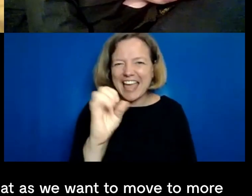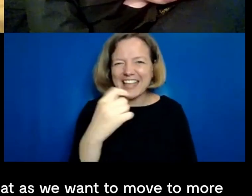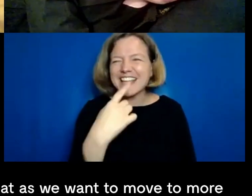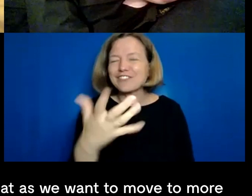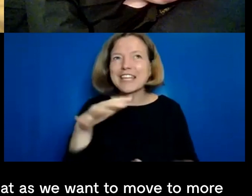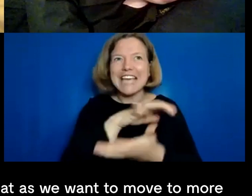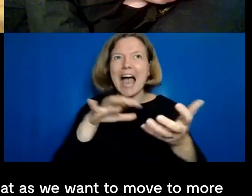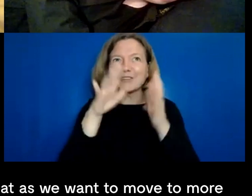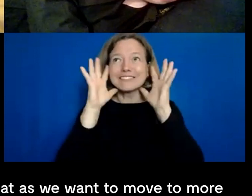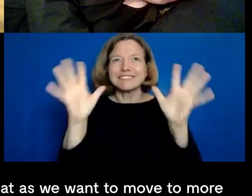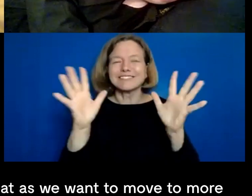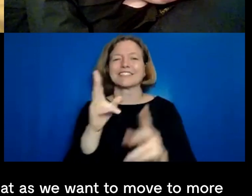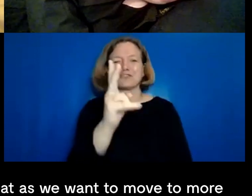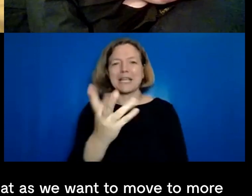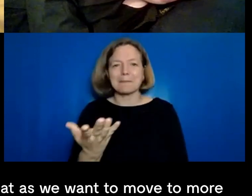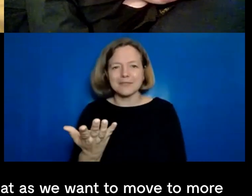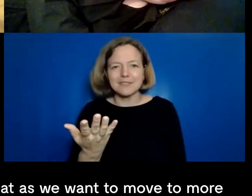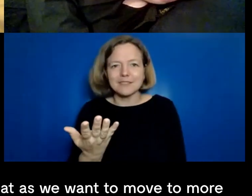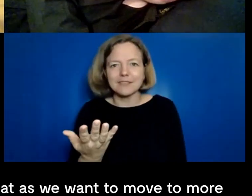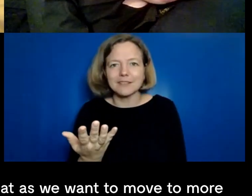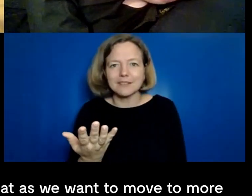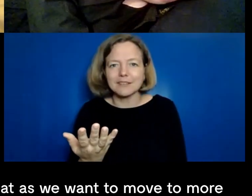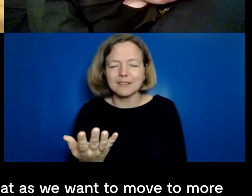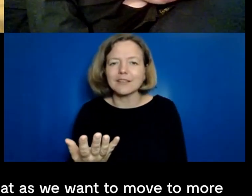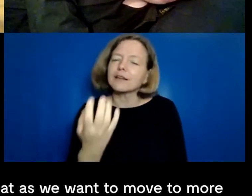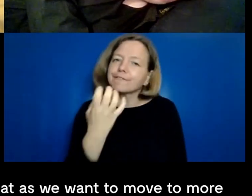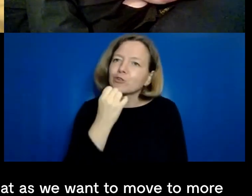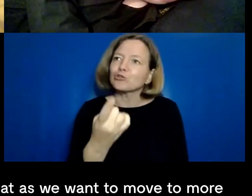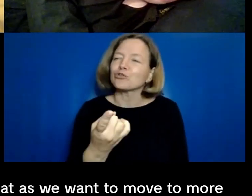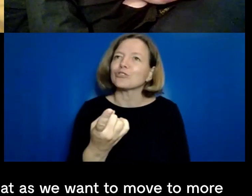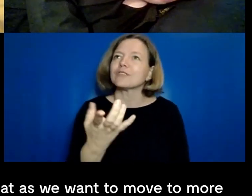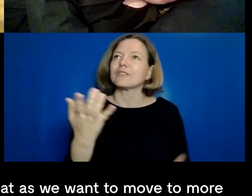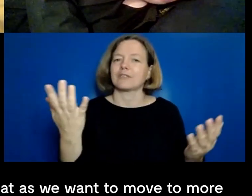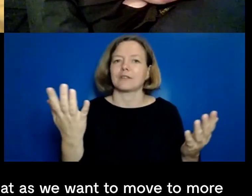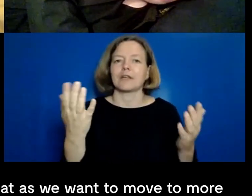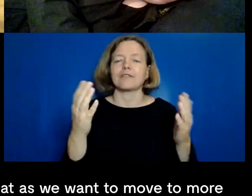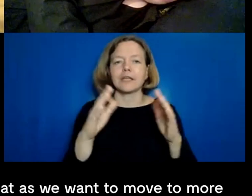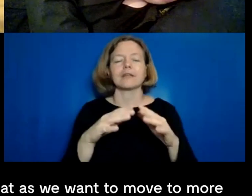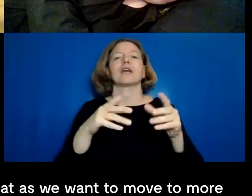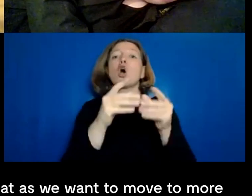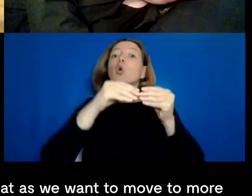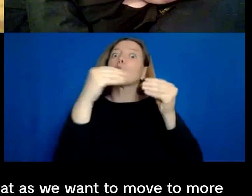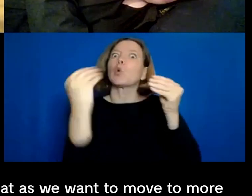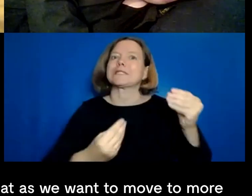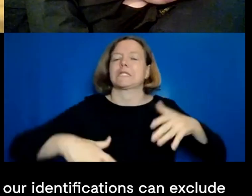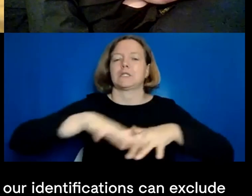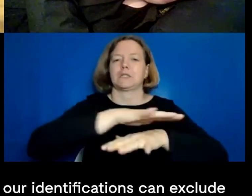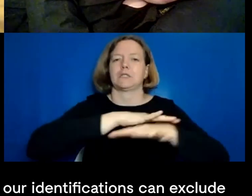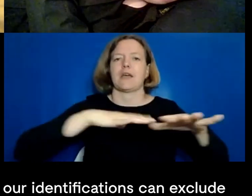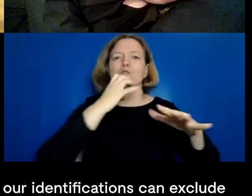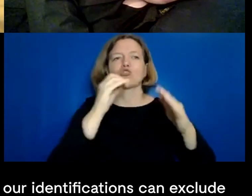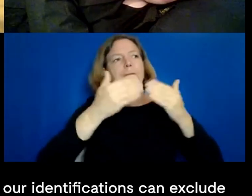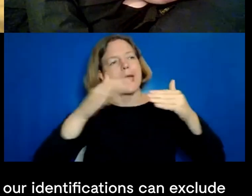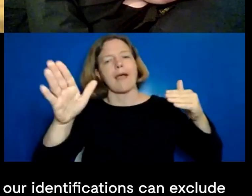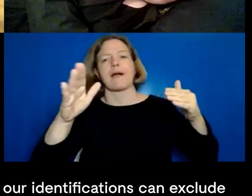I feel more and more that as we want to move to more equitable disability art spaces, we need to reckon